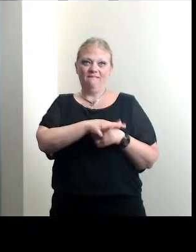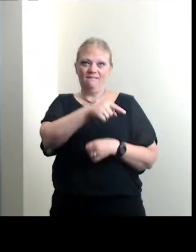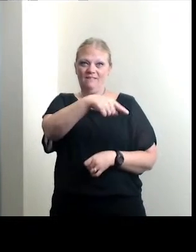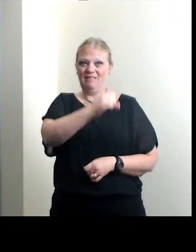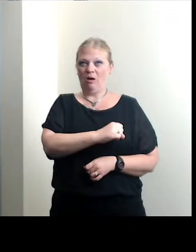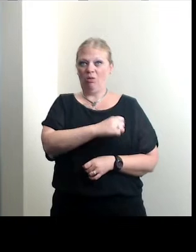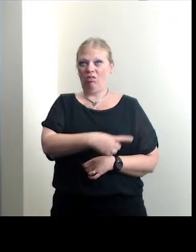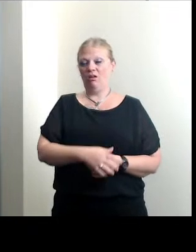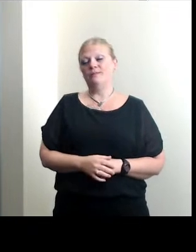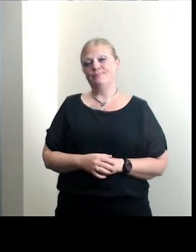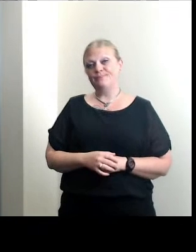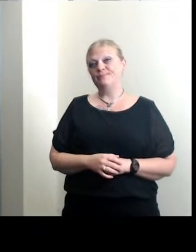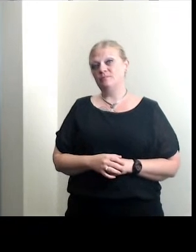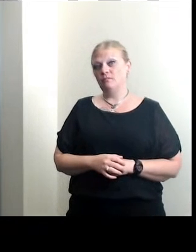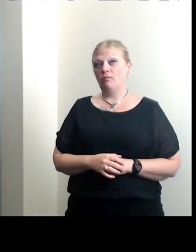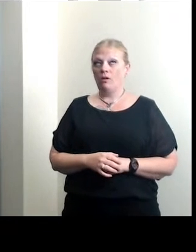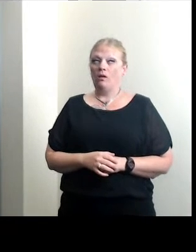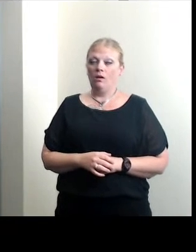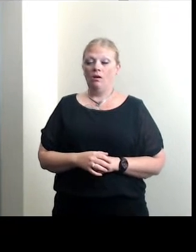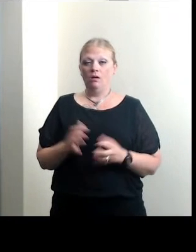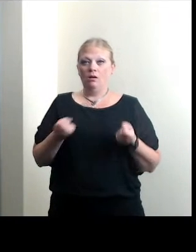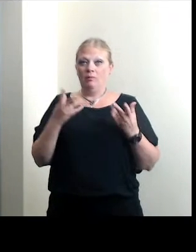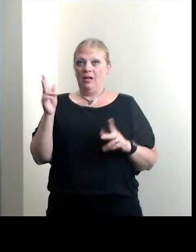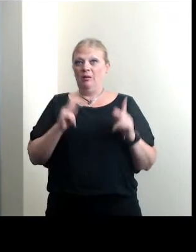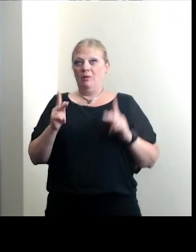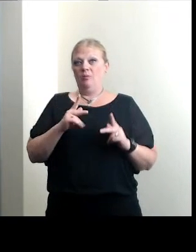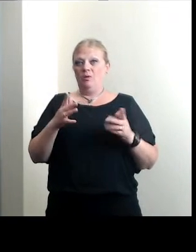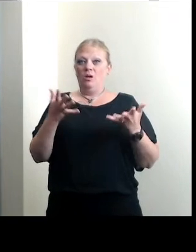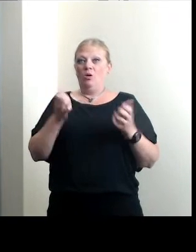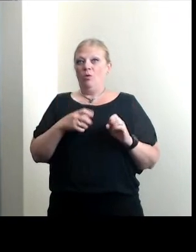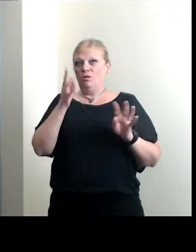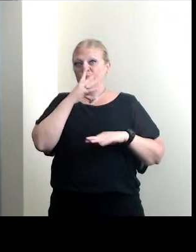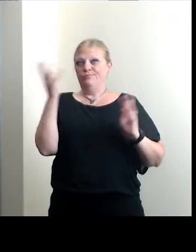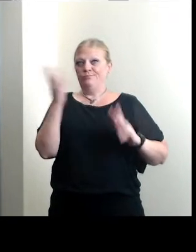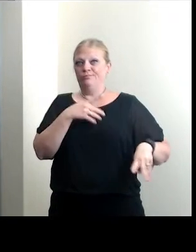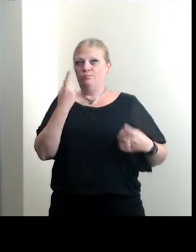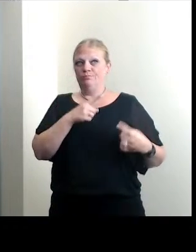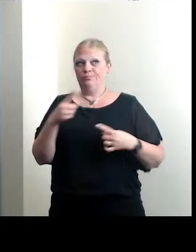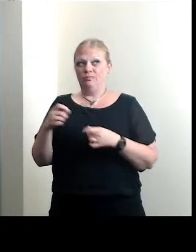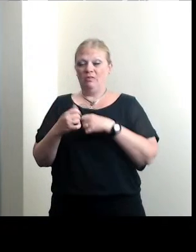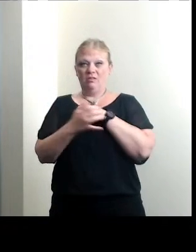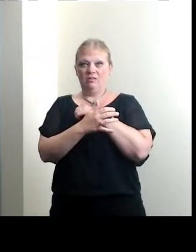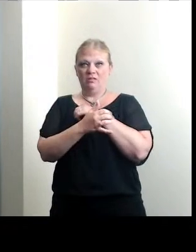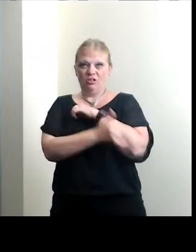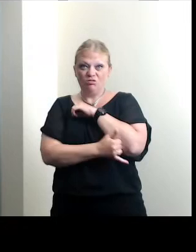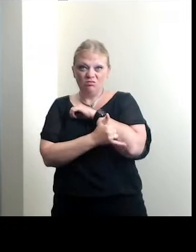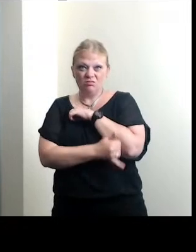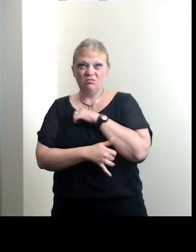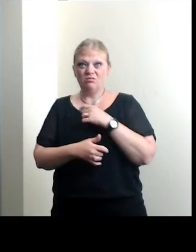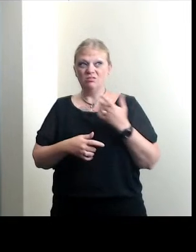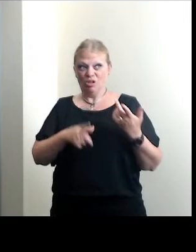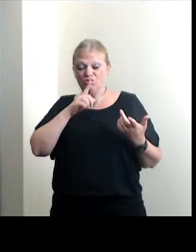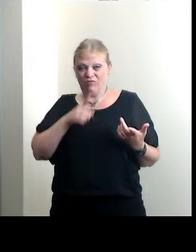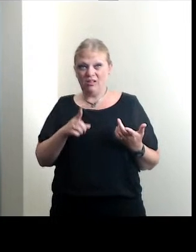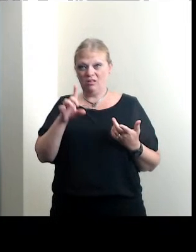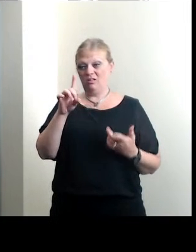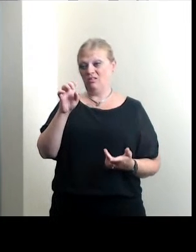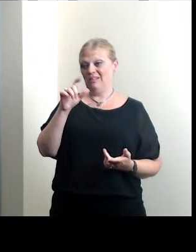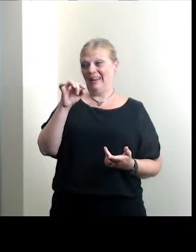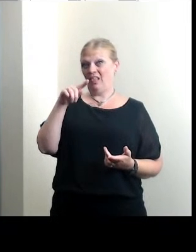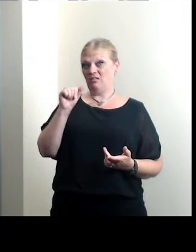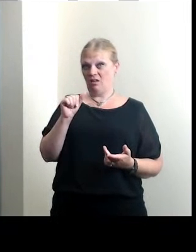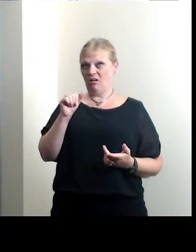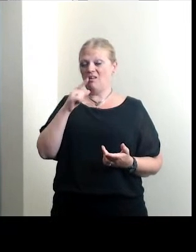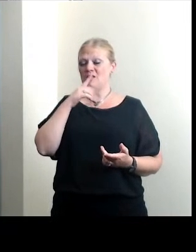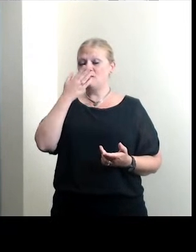the South. And while there's a lot of people who want to disregard what's going on in the country, it is real. The Delta variant, as we'll talk about,